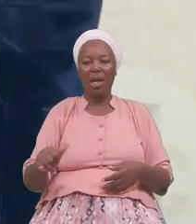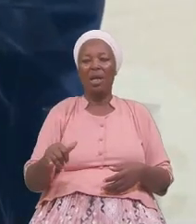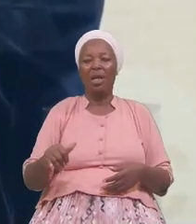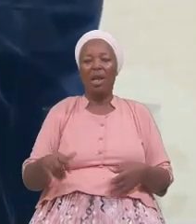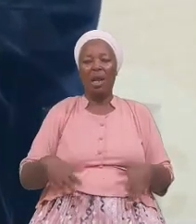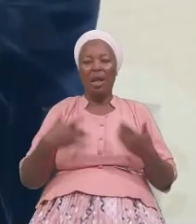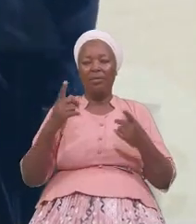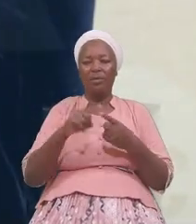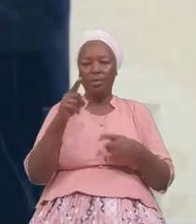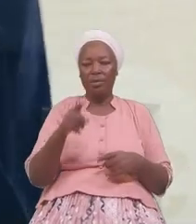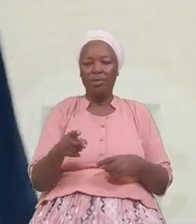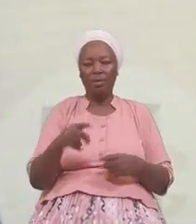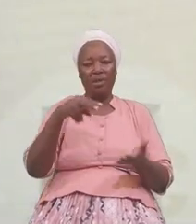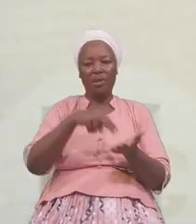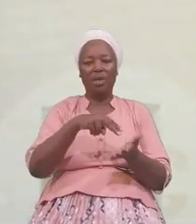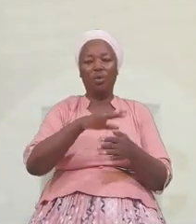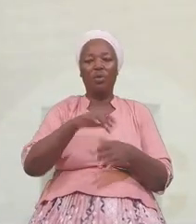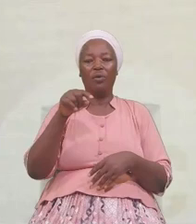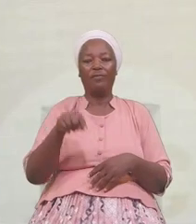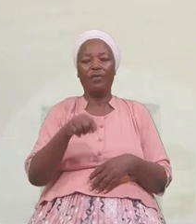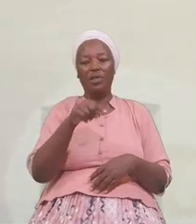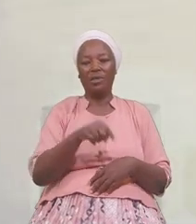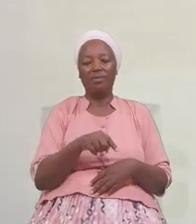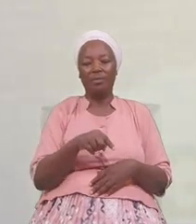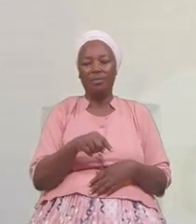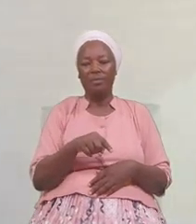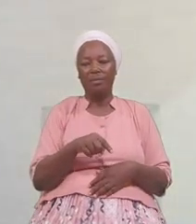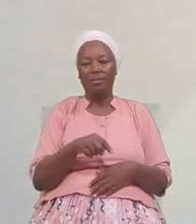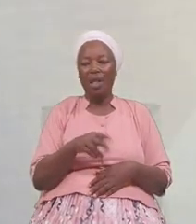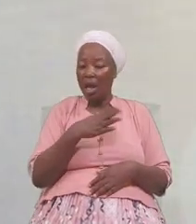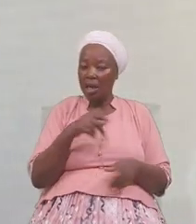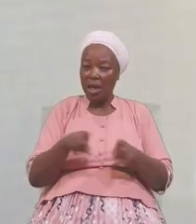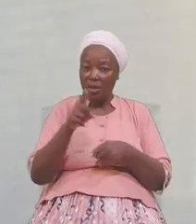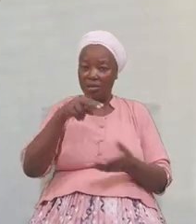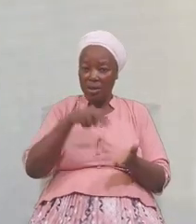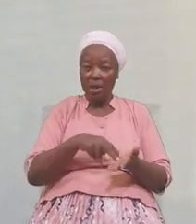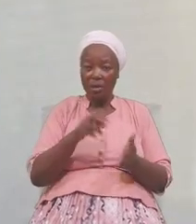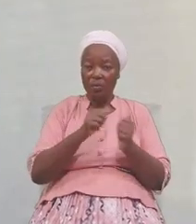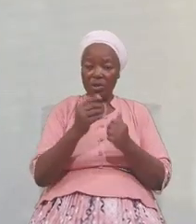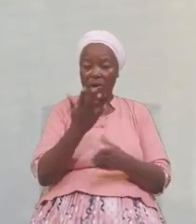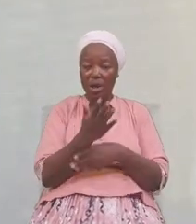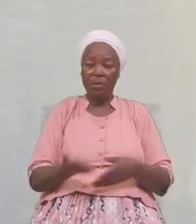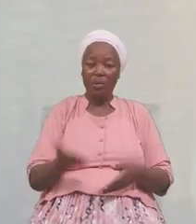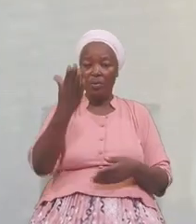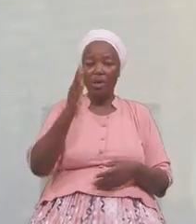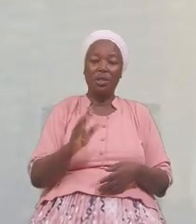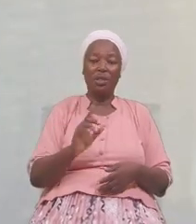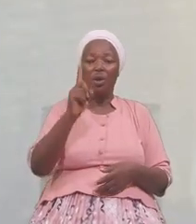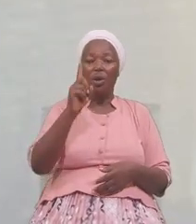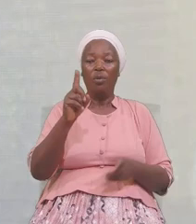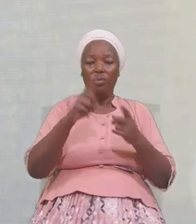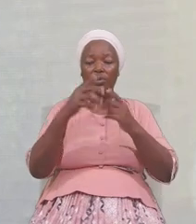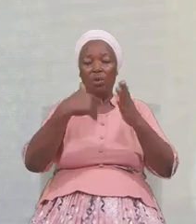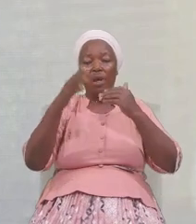unto you. Stand on your feet. And as you are standing with your hands raised up to